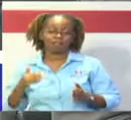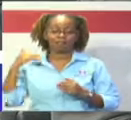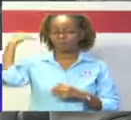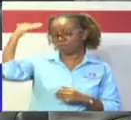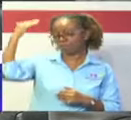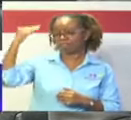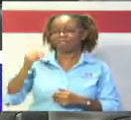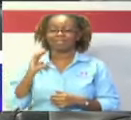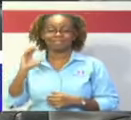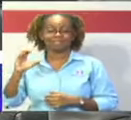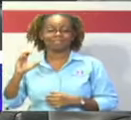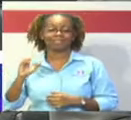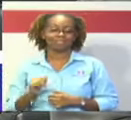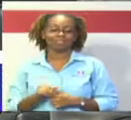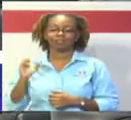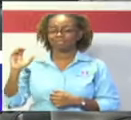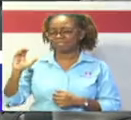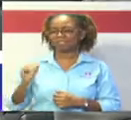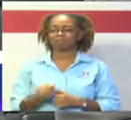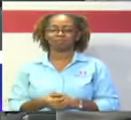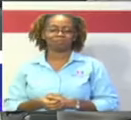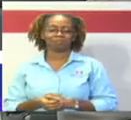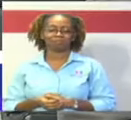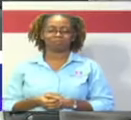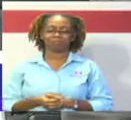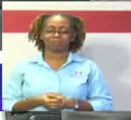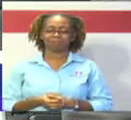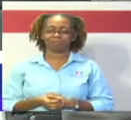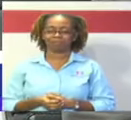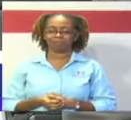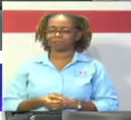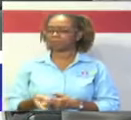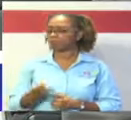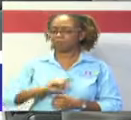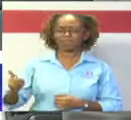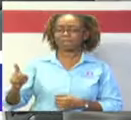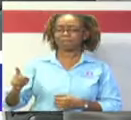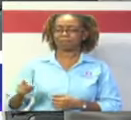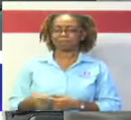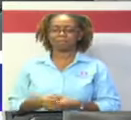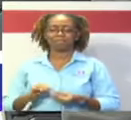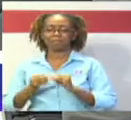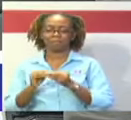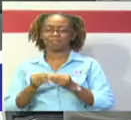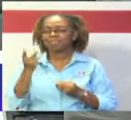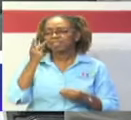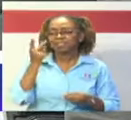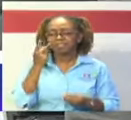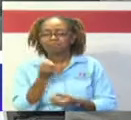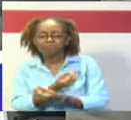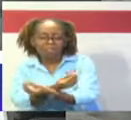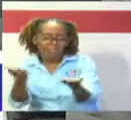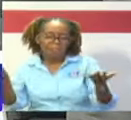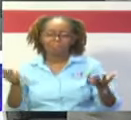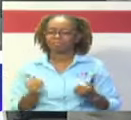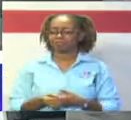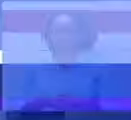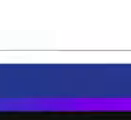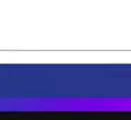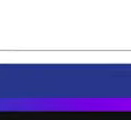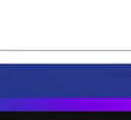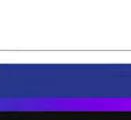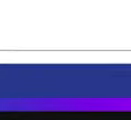viewing and listening public. We're going to go straight into the epidemiologic update with the first slide. Now, we've reached the month of